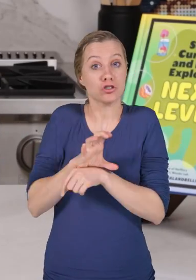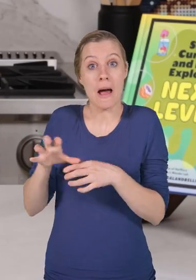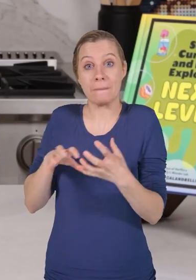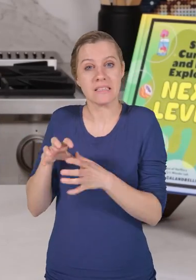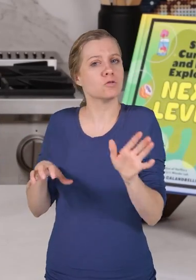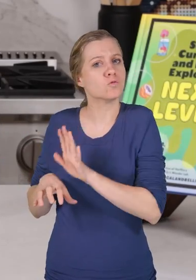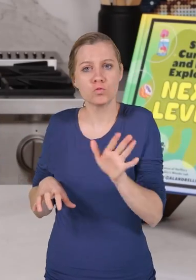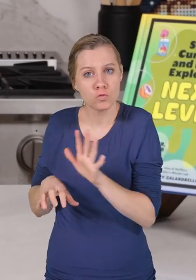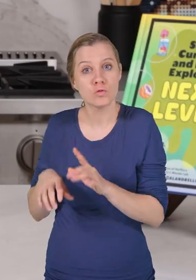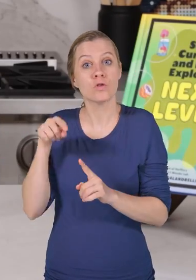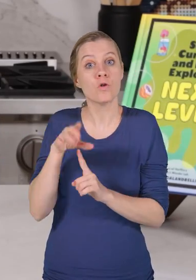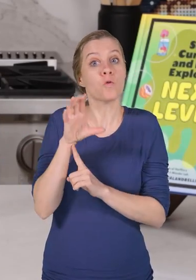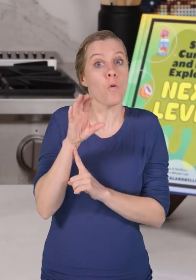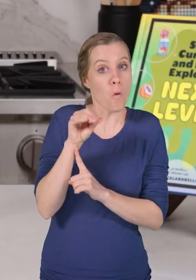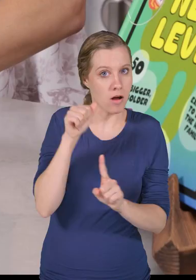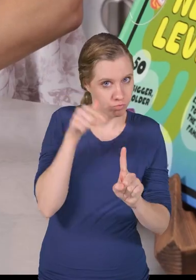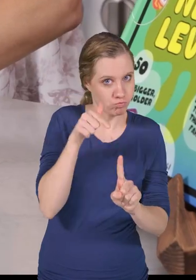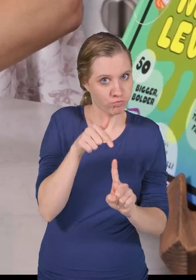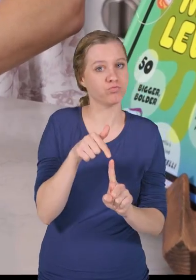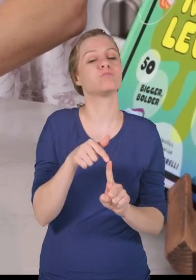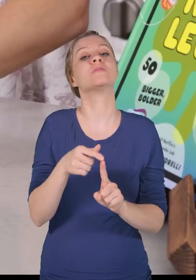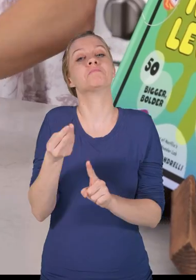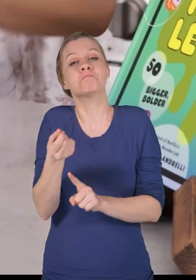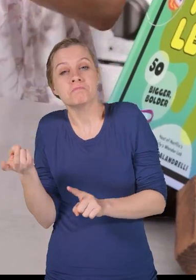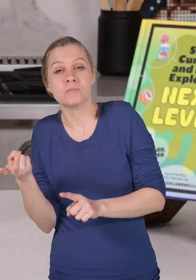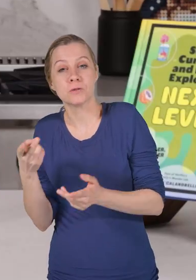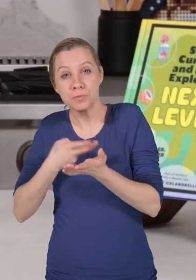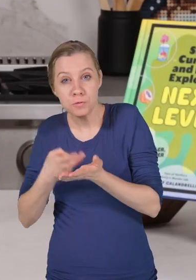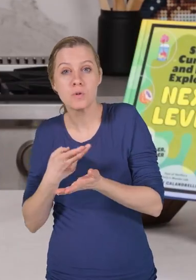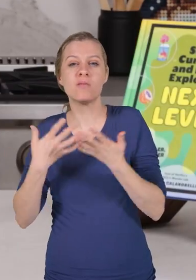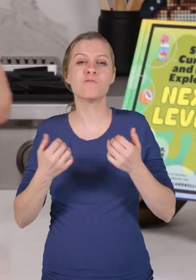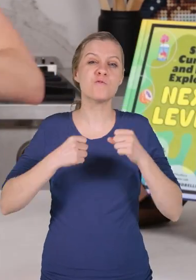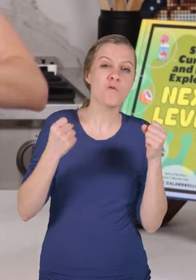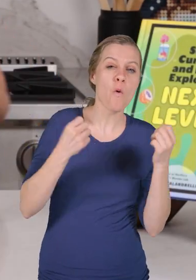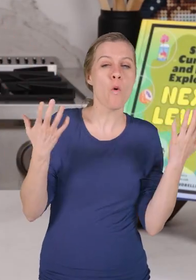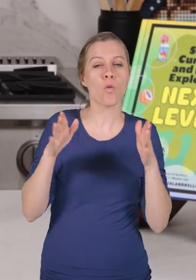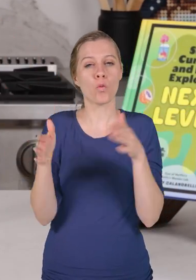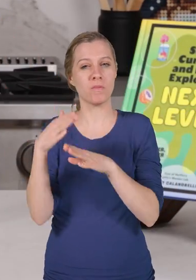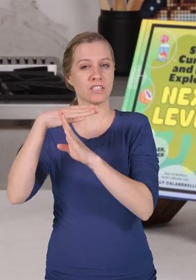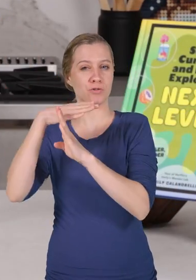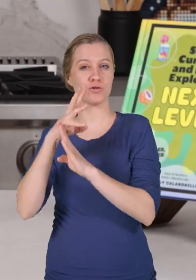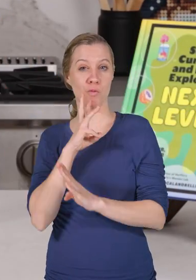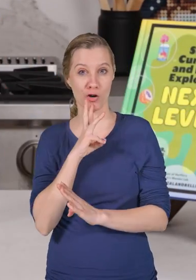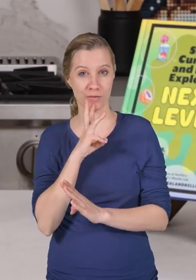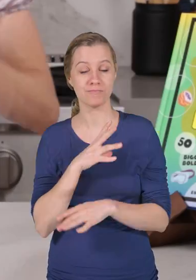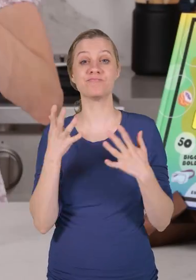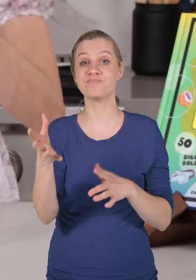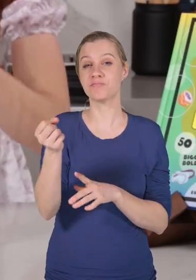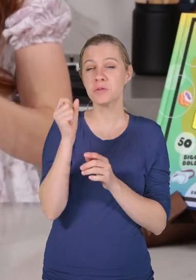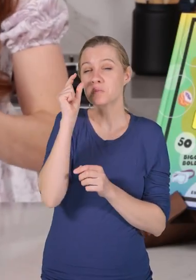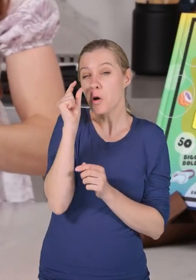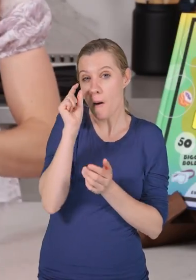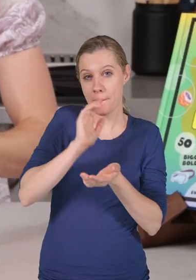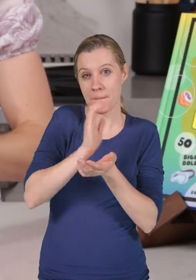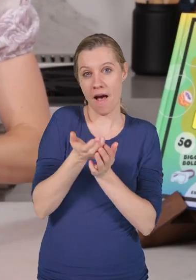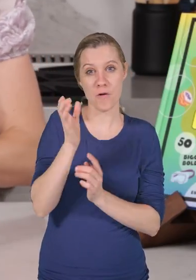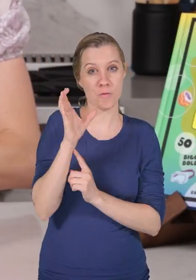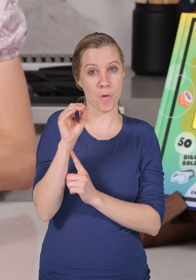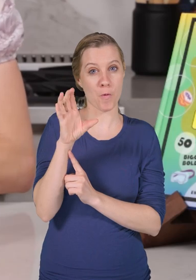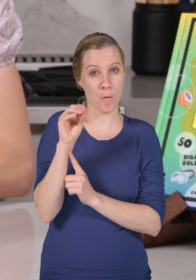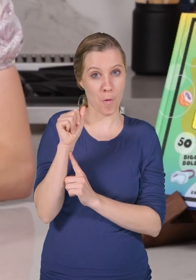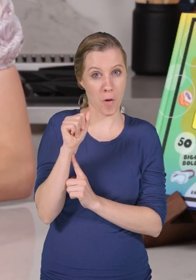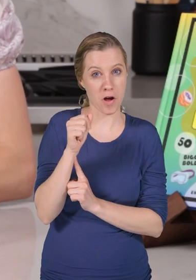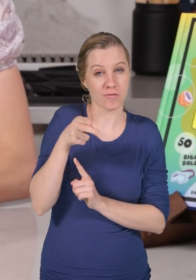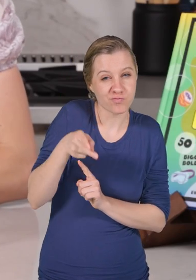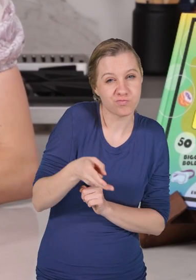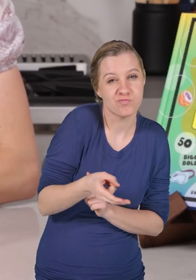hot chocolate mix, cocoa, a couple of spoons, and some cold or room temperature water. What you wanna do is get a small